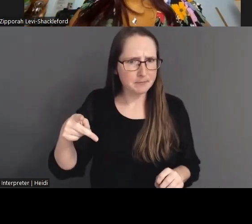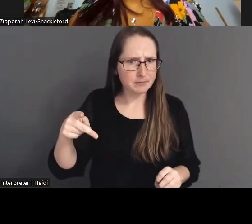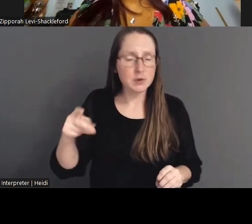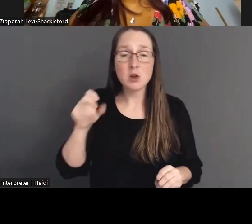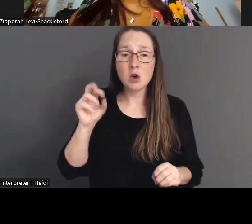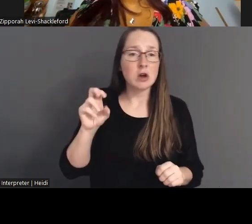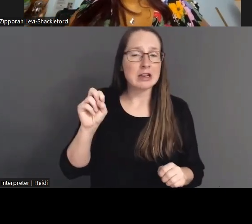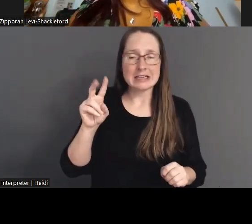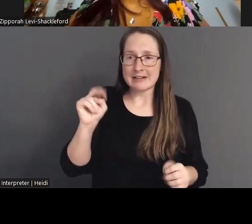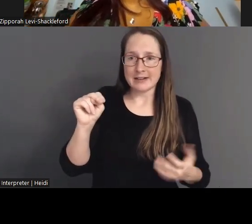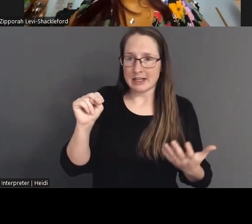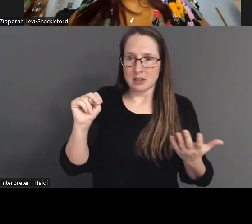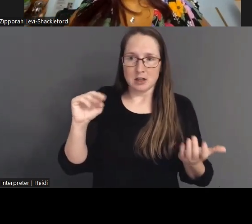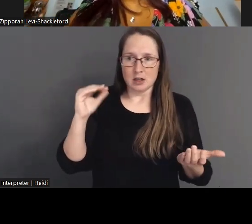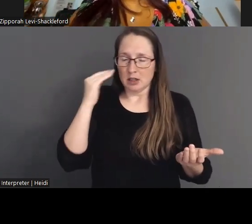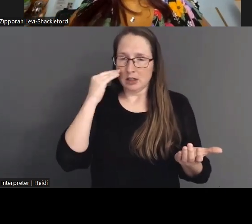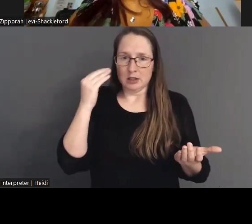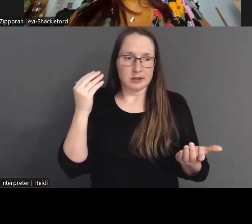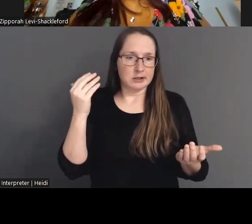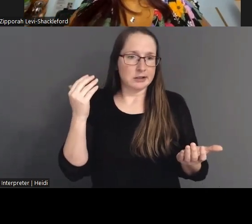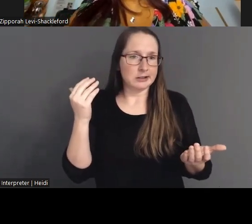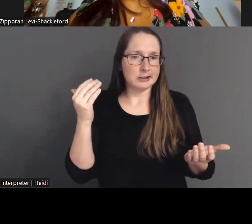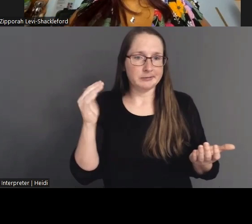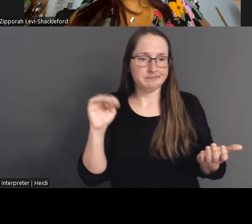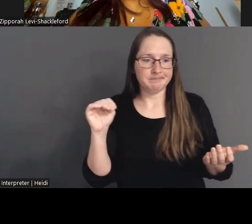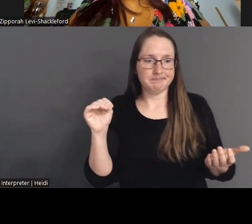Or even, when